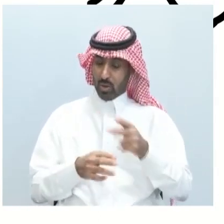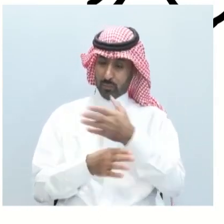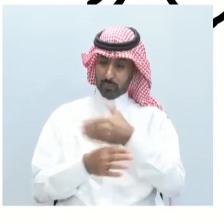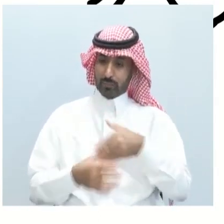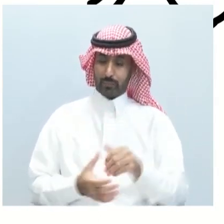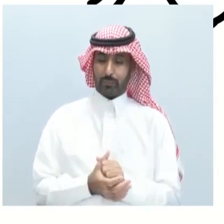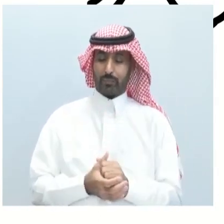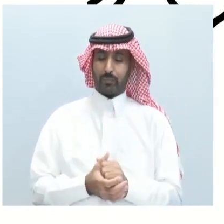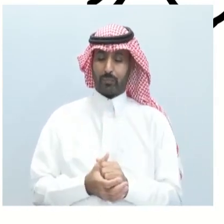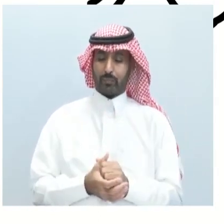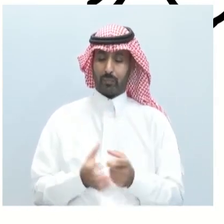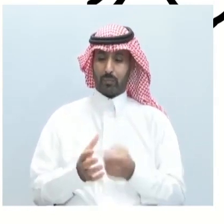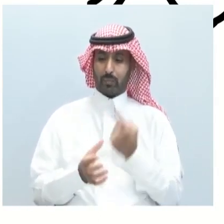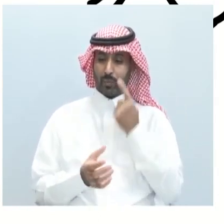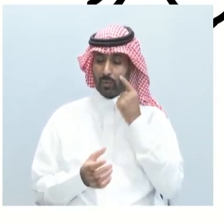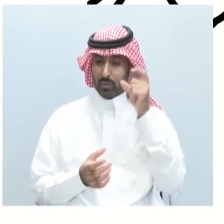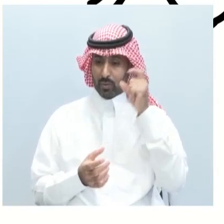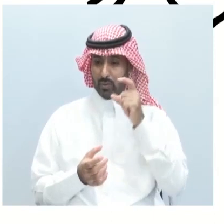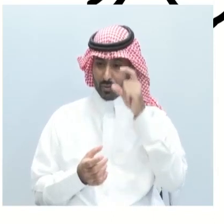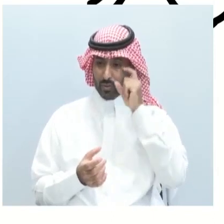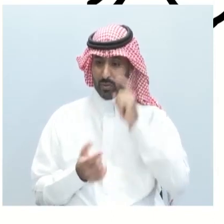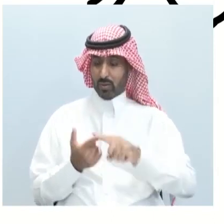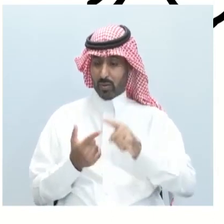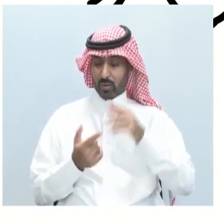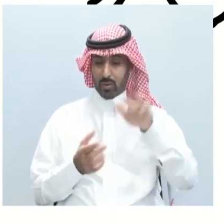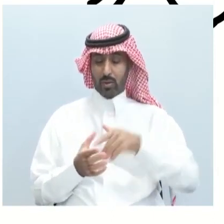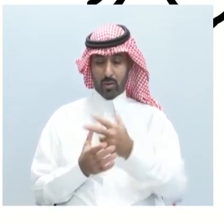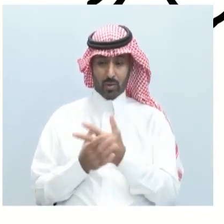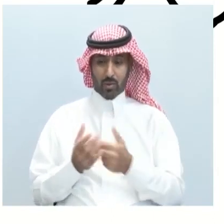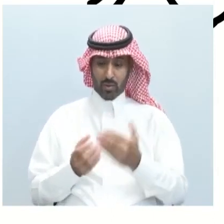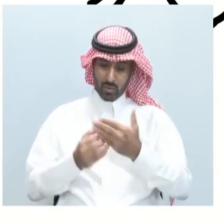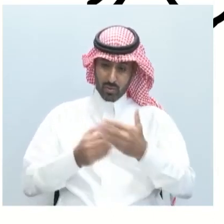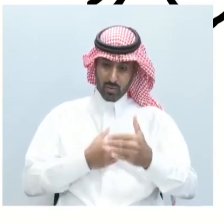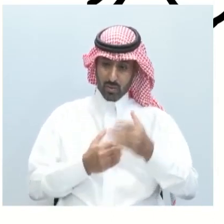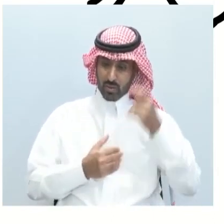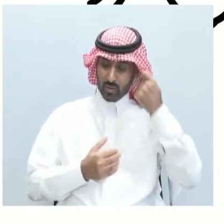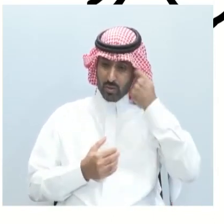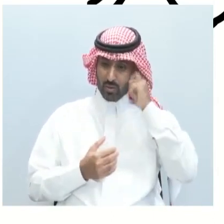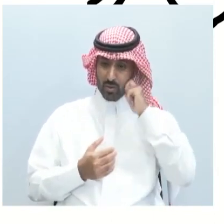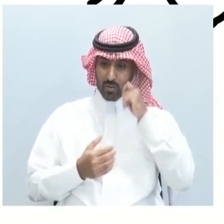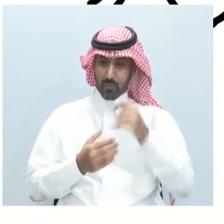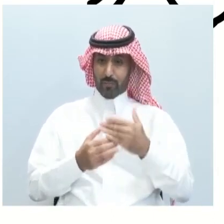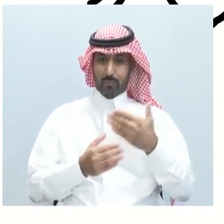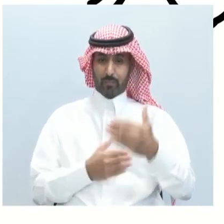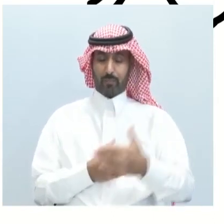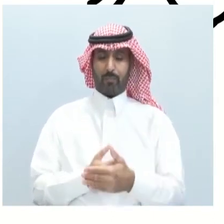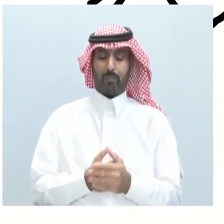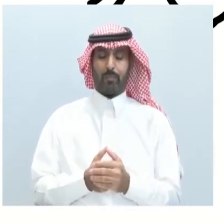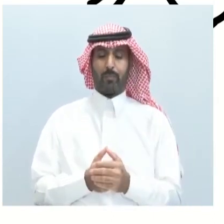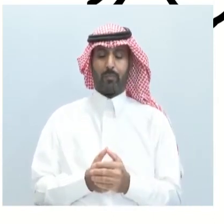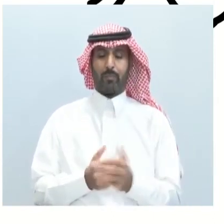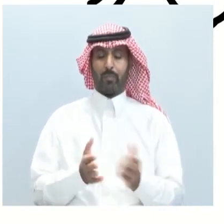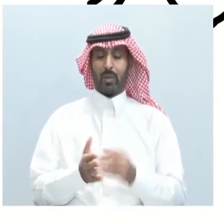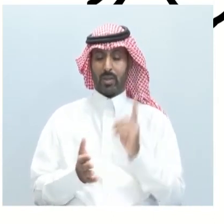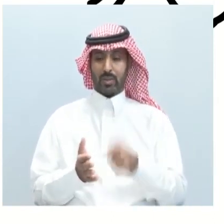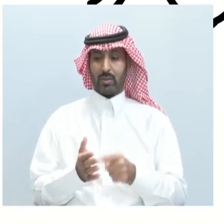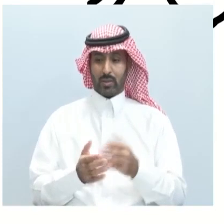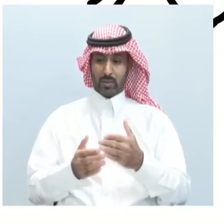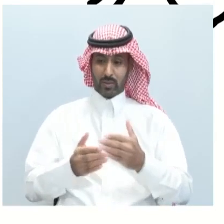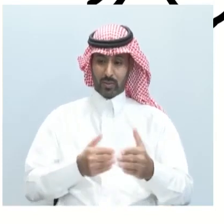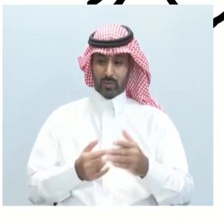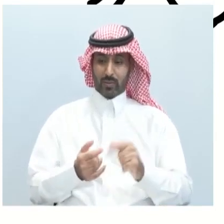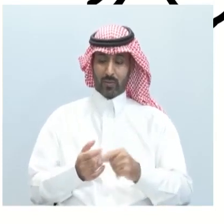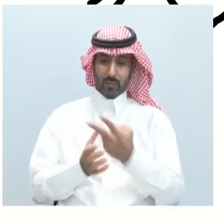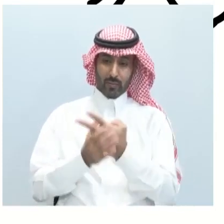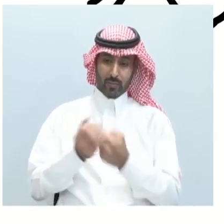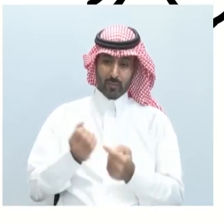operation. When the two girls finally came out of the operation theater, the relieved mother told reporters, "The day of separation of the